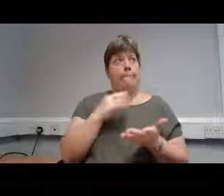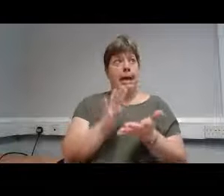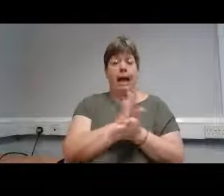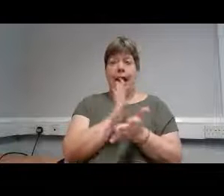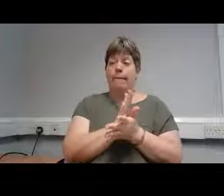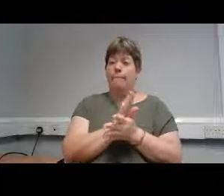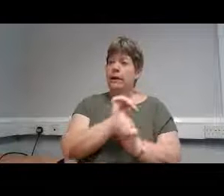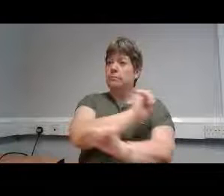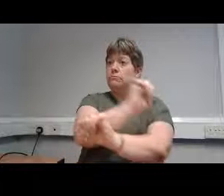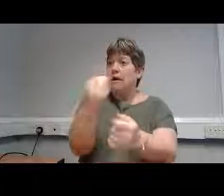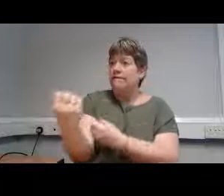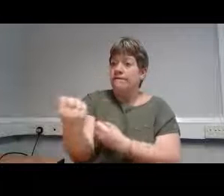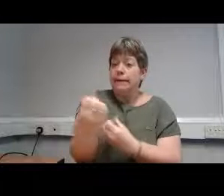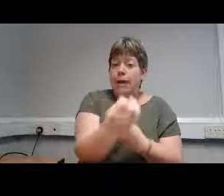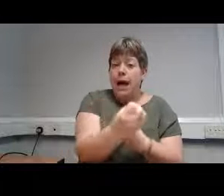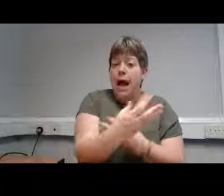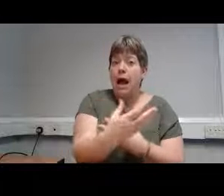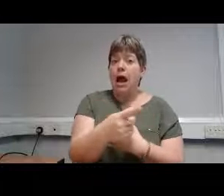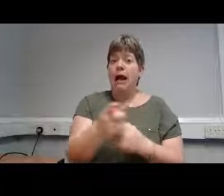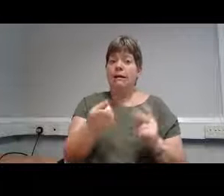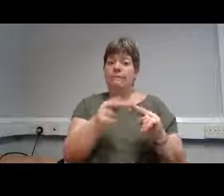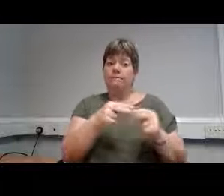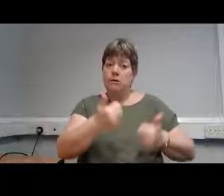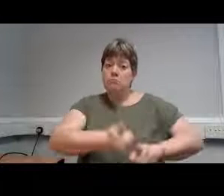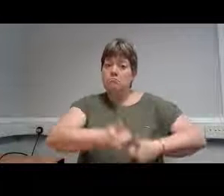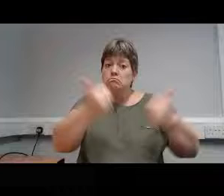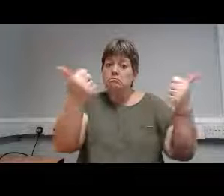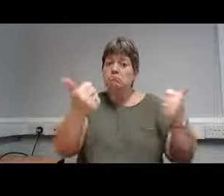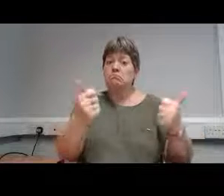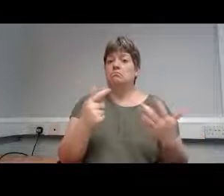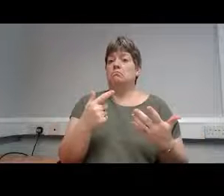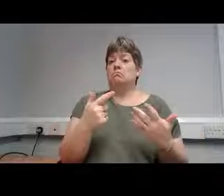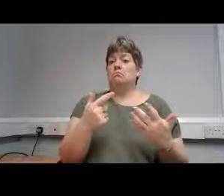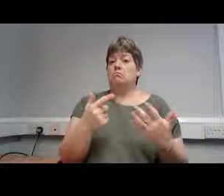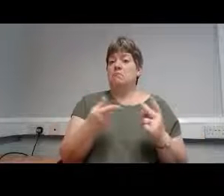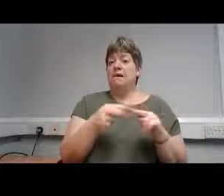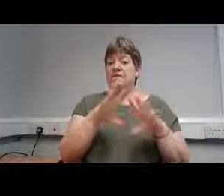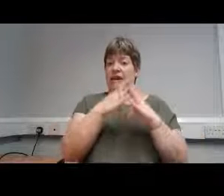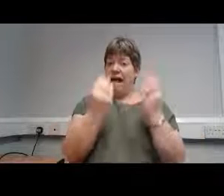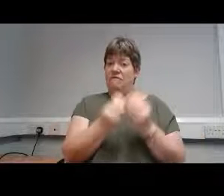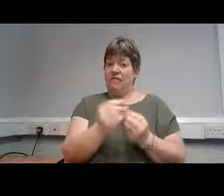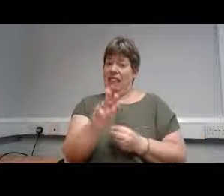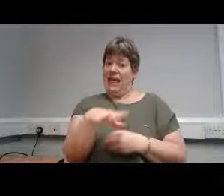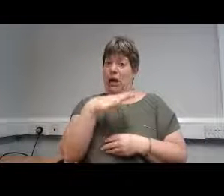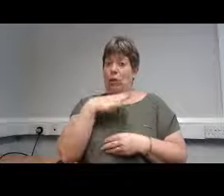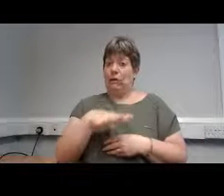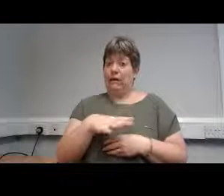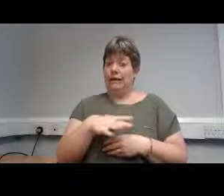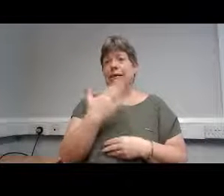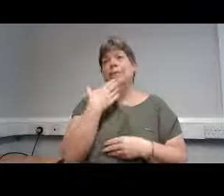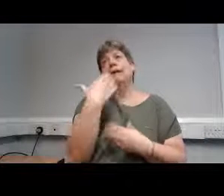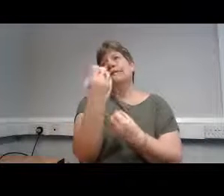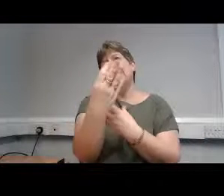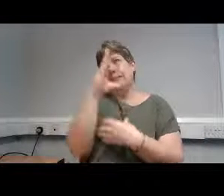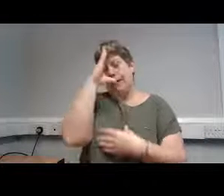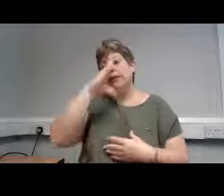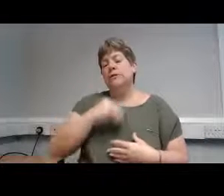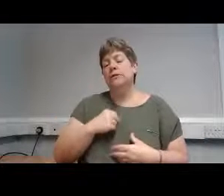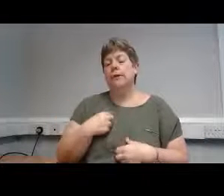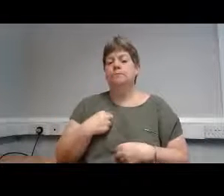take any feedback on how well that works in practice and whether everything is there that people require.